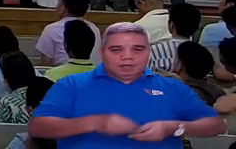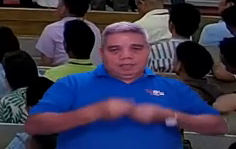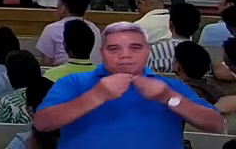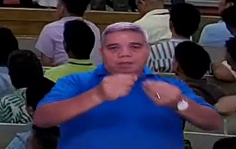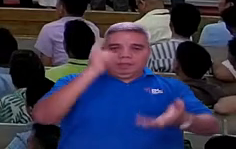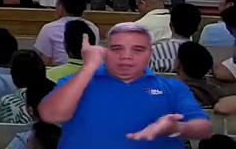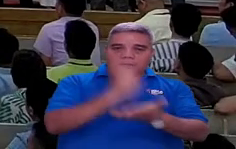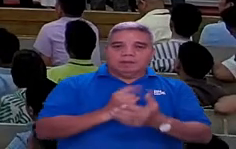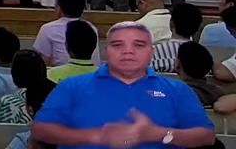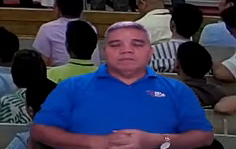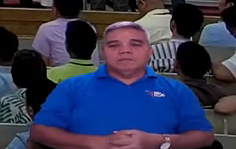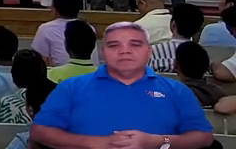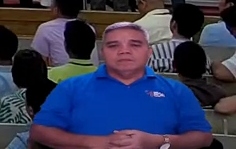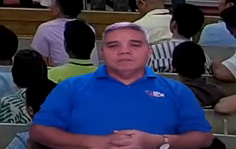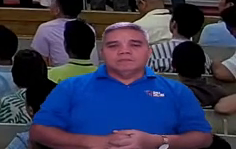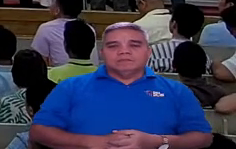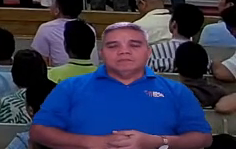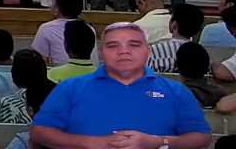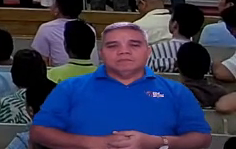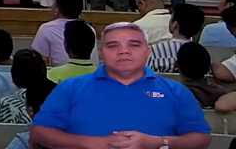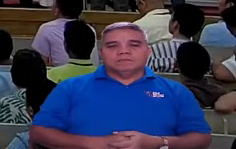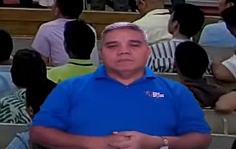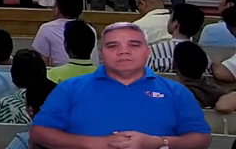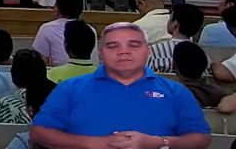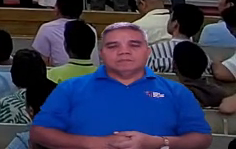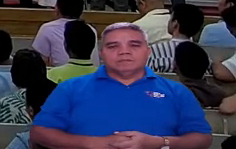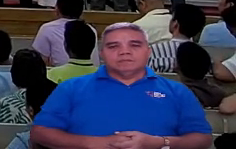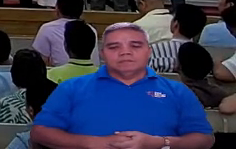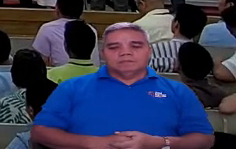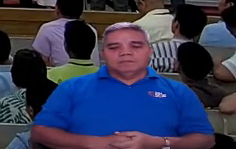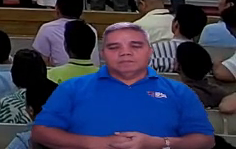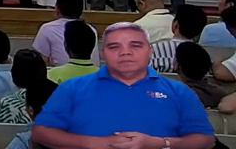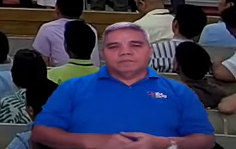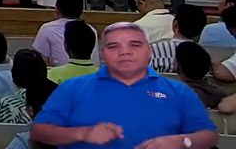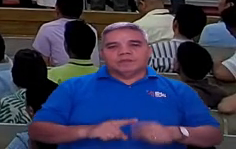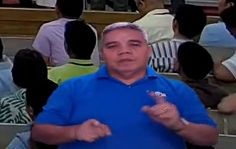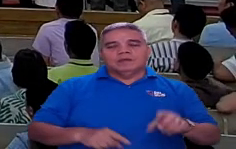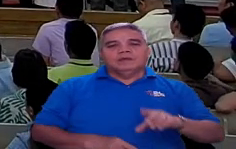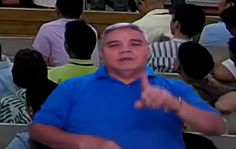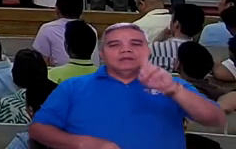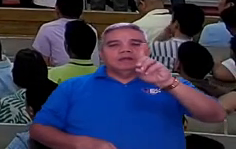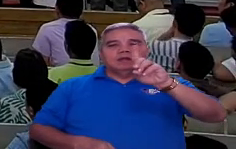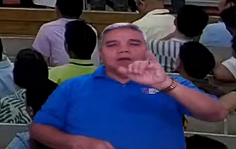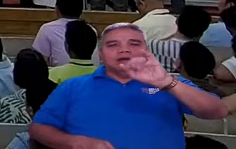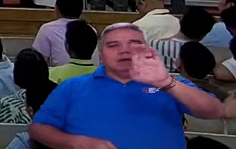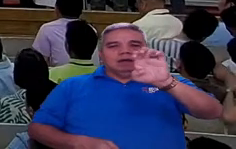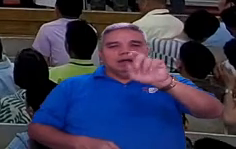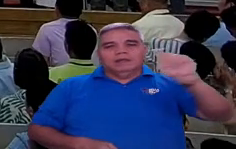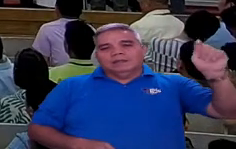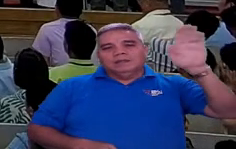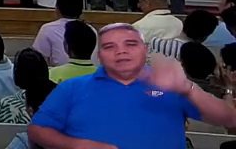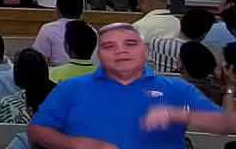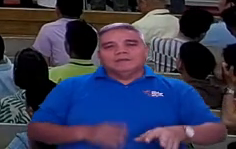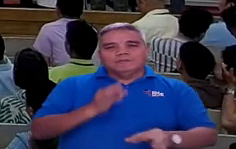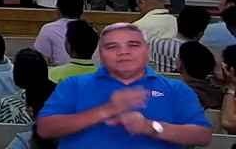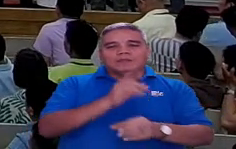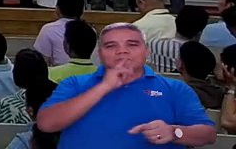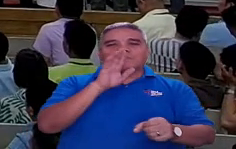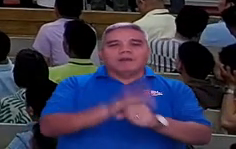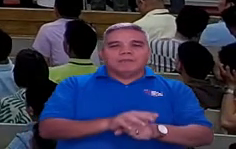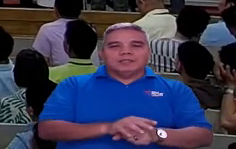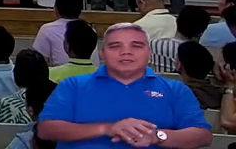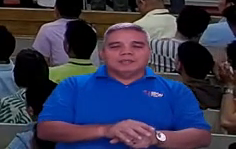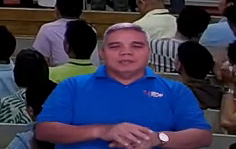Amen? So, what was the term you said about the diet? Faith, promise, missions, diet? The